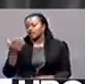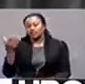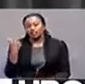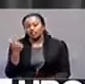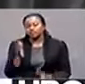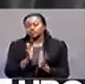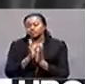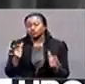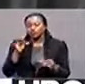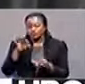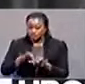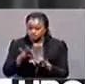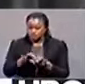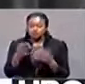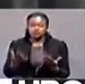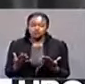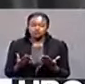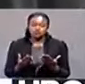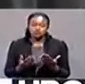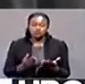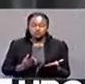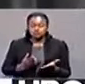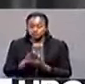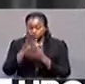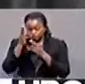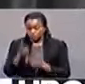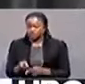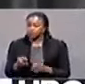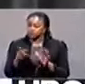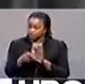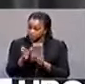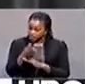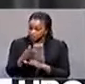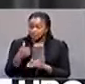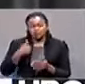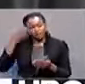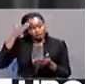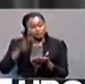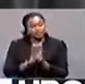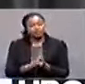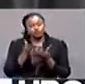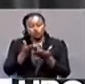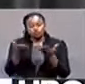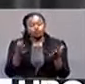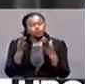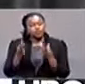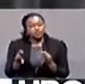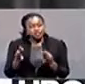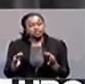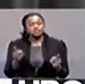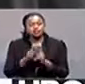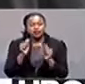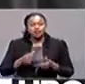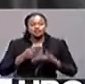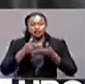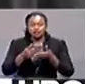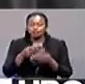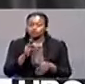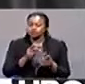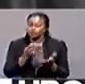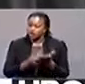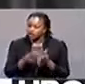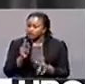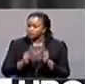Madam Speaker. Right Honorable Prime Minister, I believe these are things that can hold Uganda together.